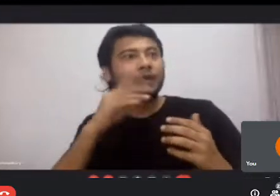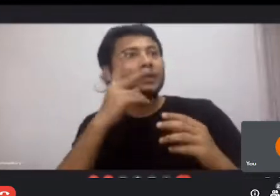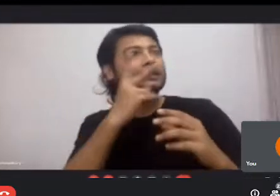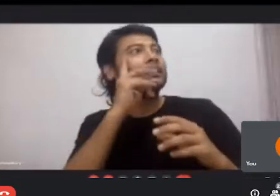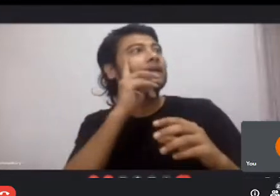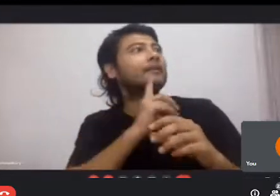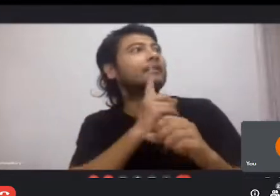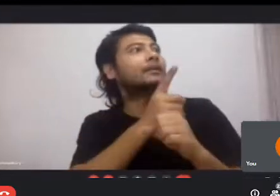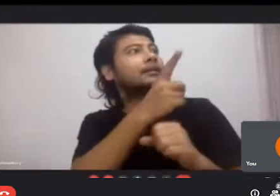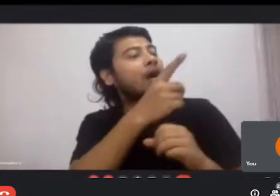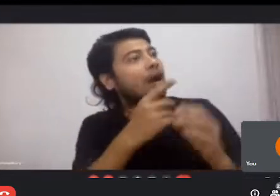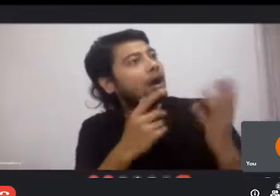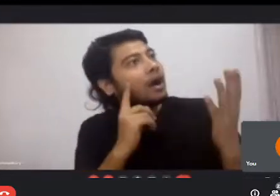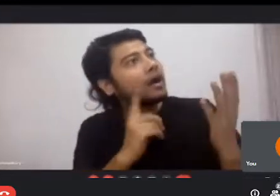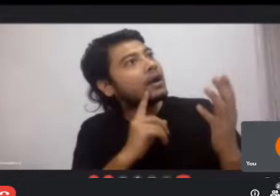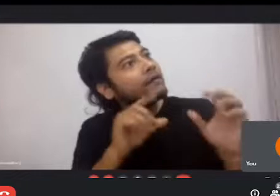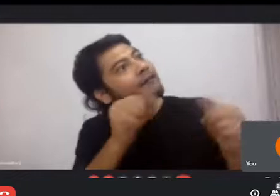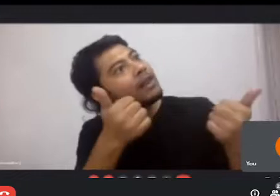issue that